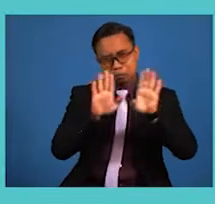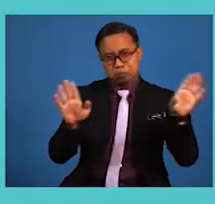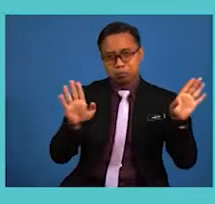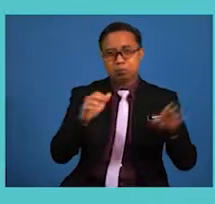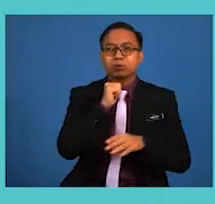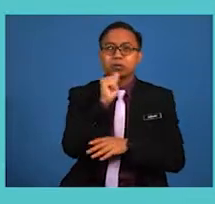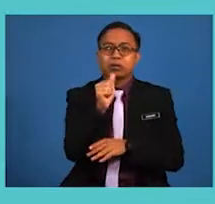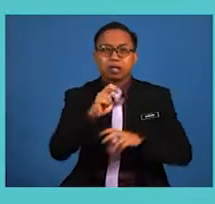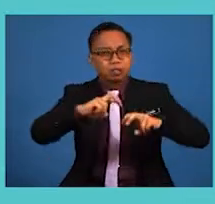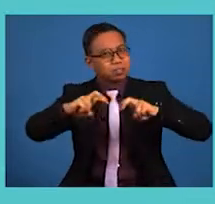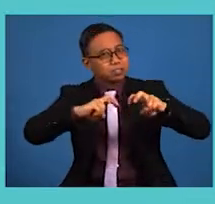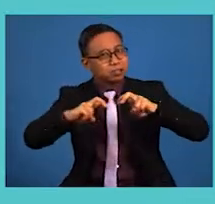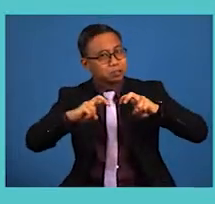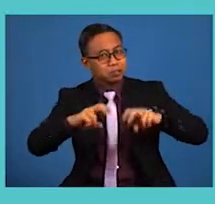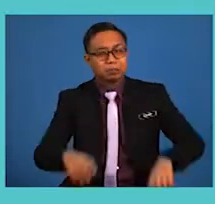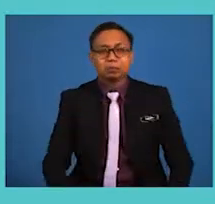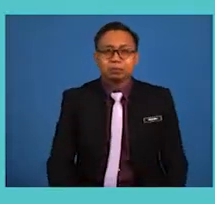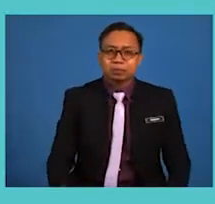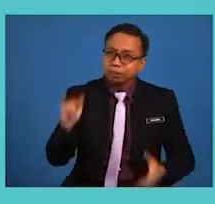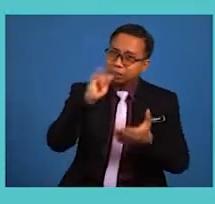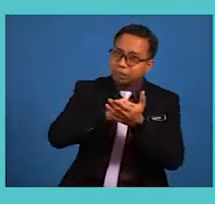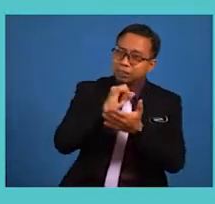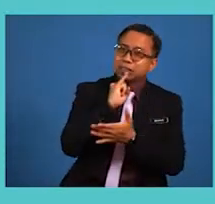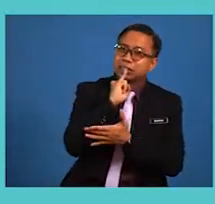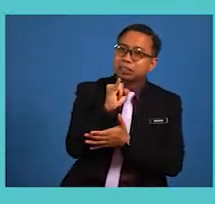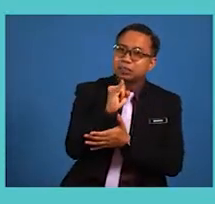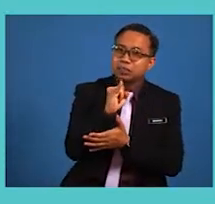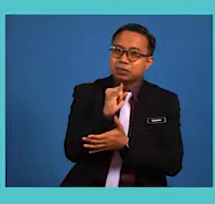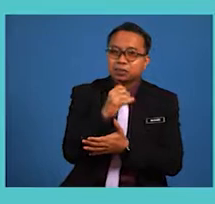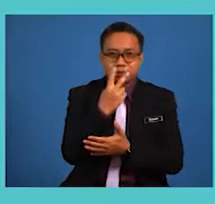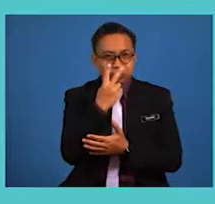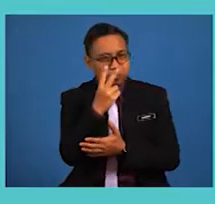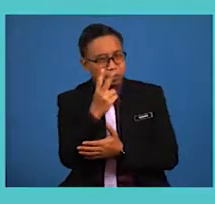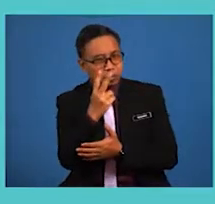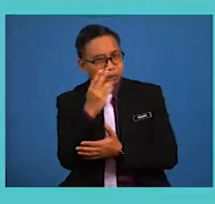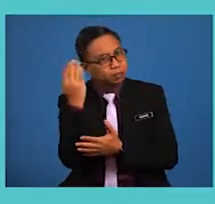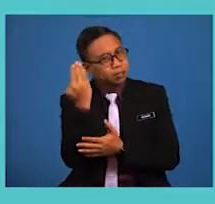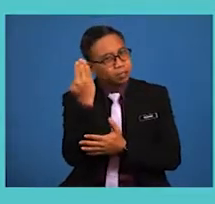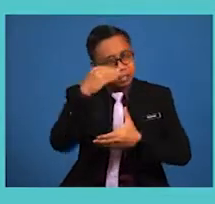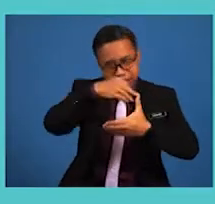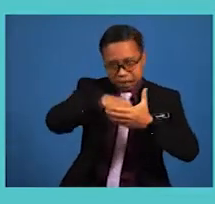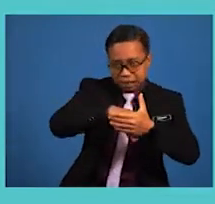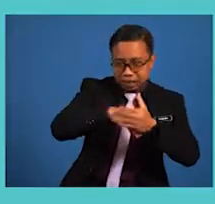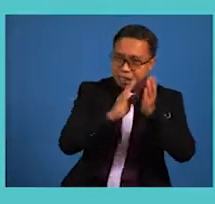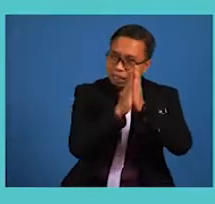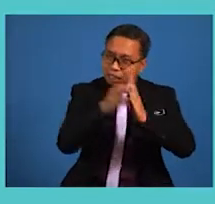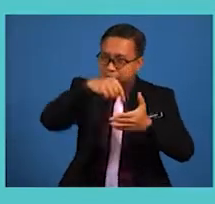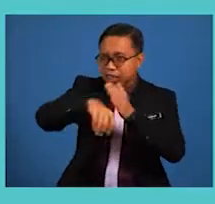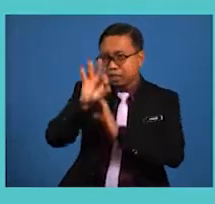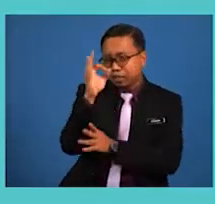an analysis yet. It is only a mere description of what happened in